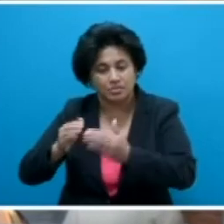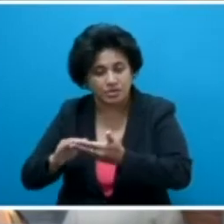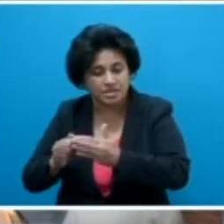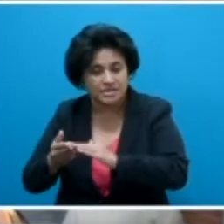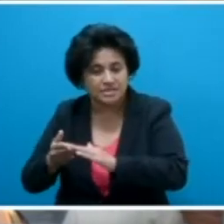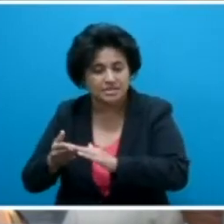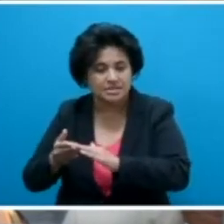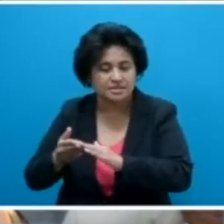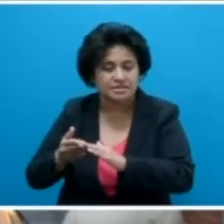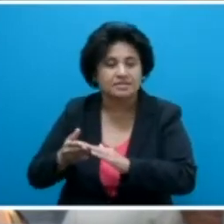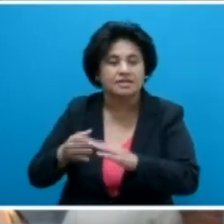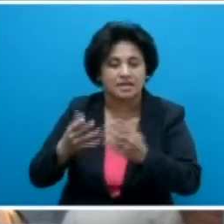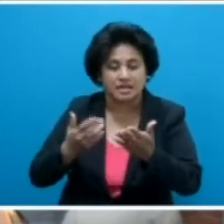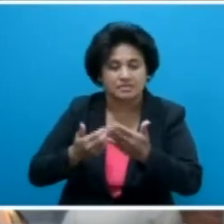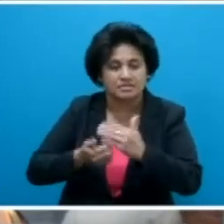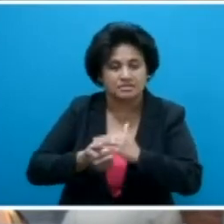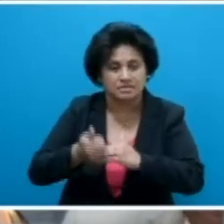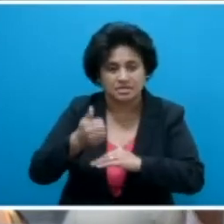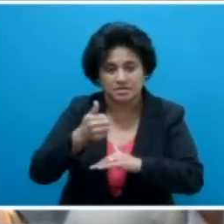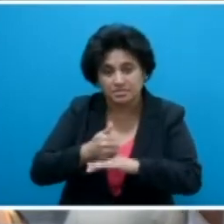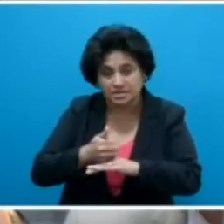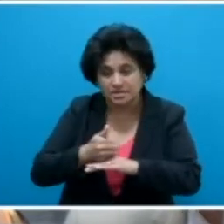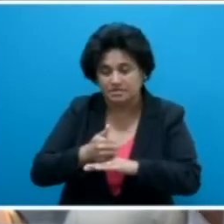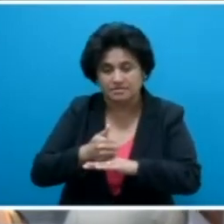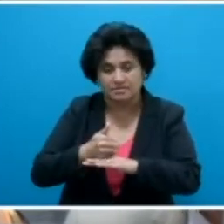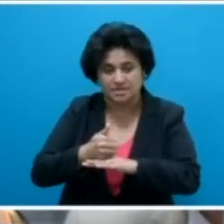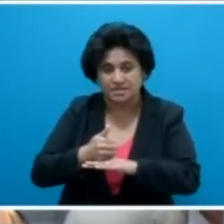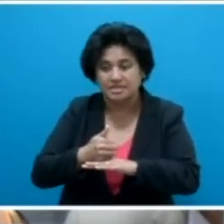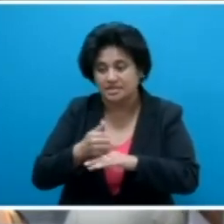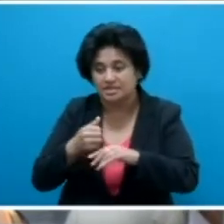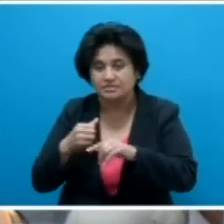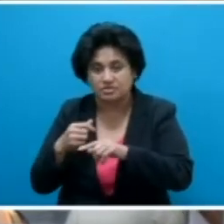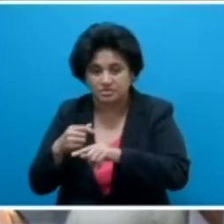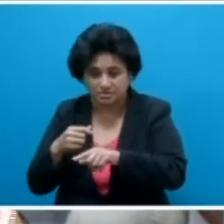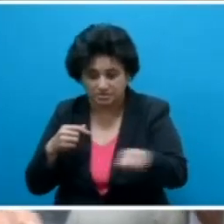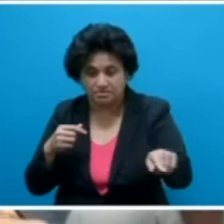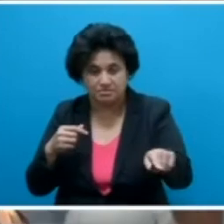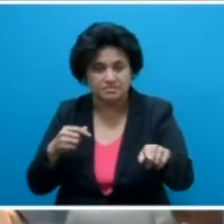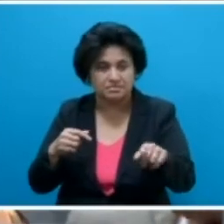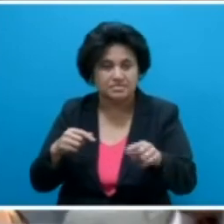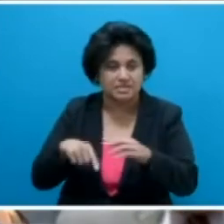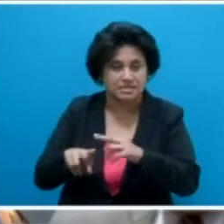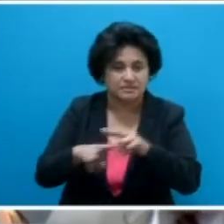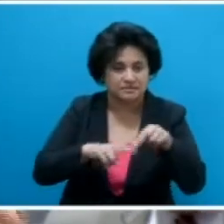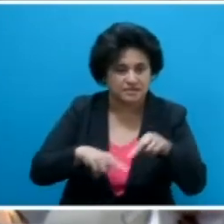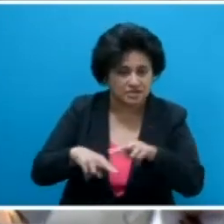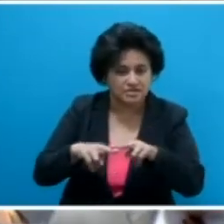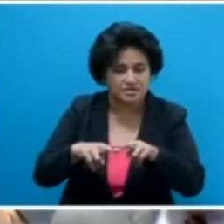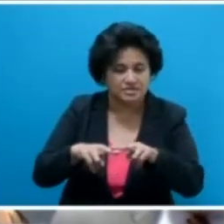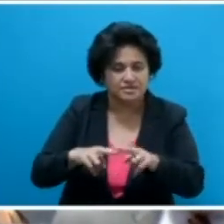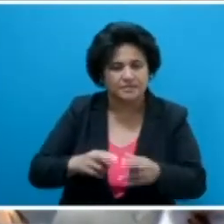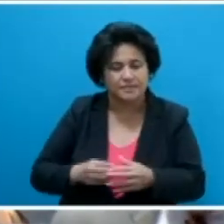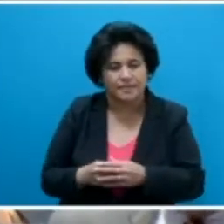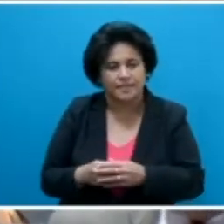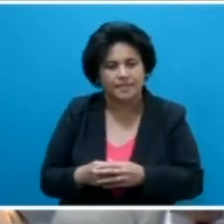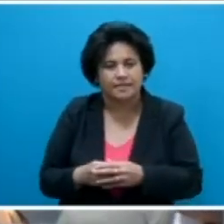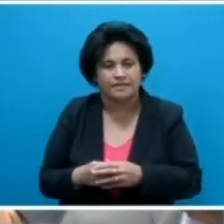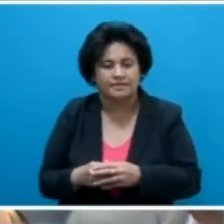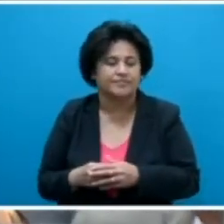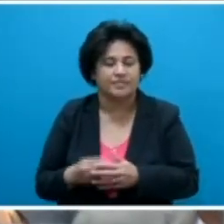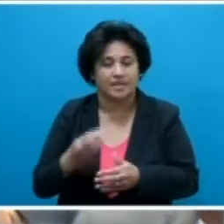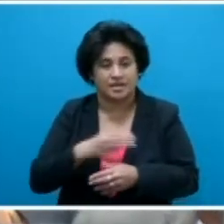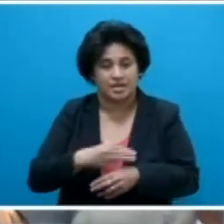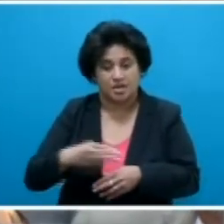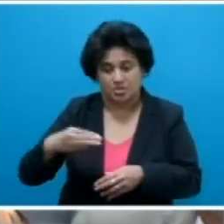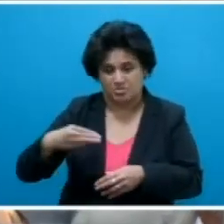by establishing not less than 100 of these around the country. The ministry will